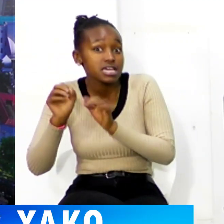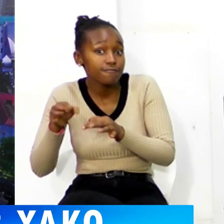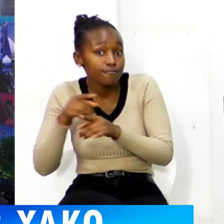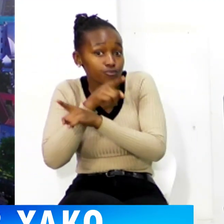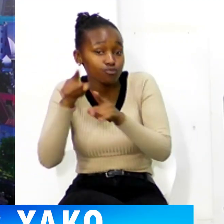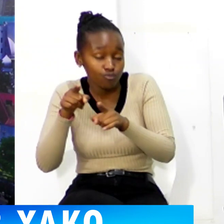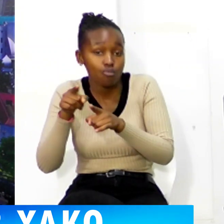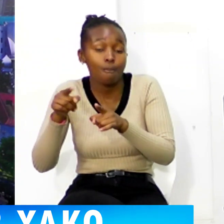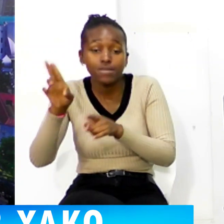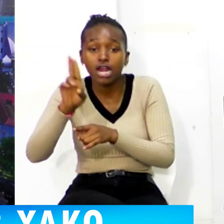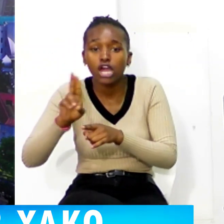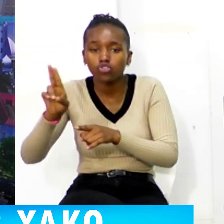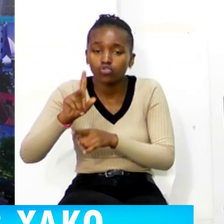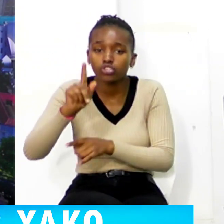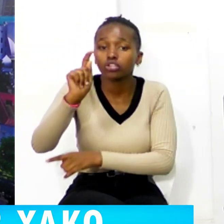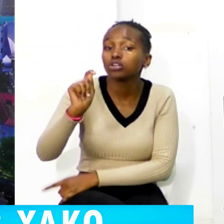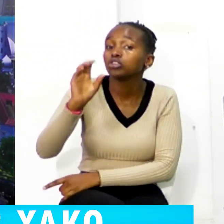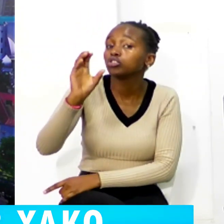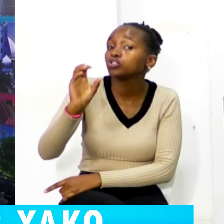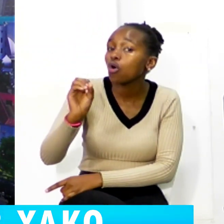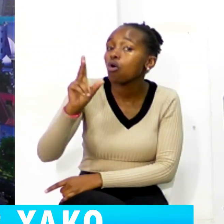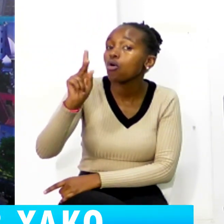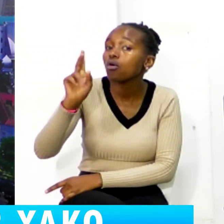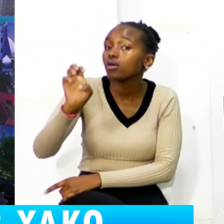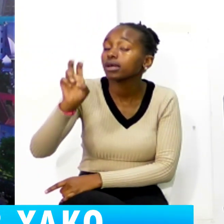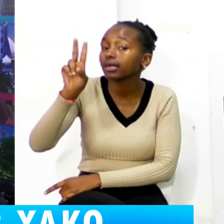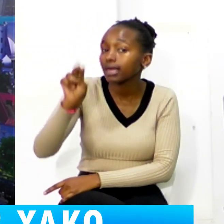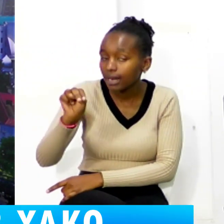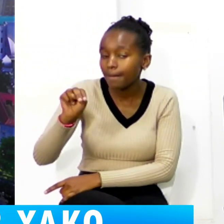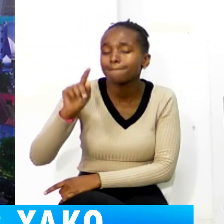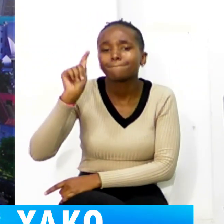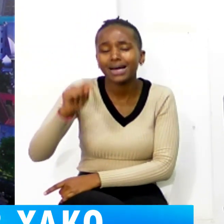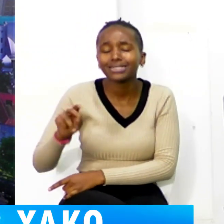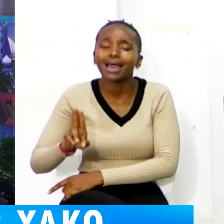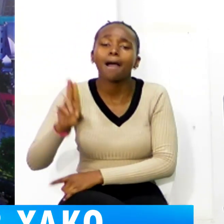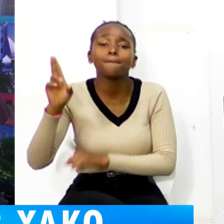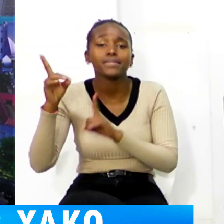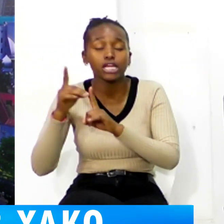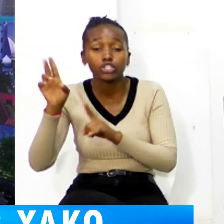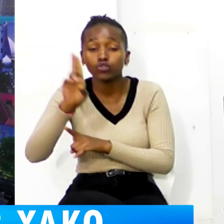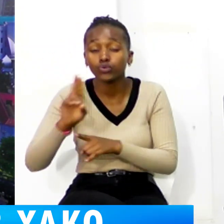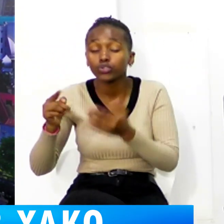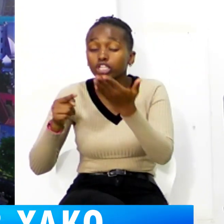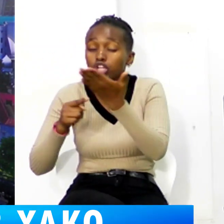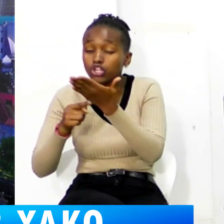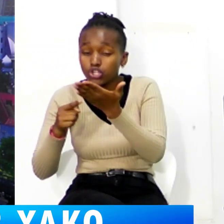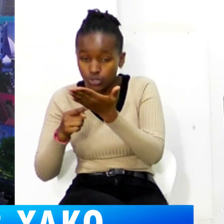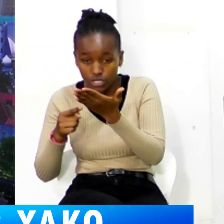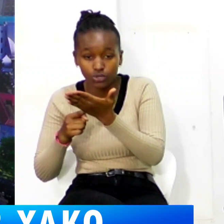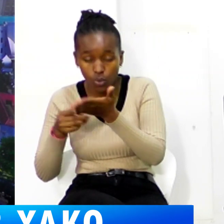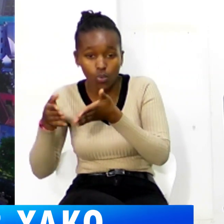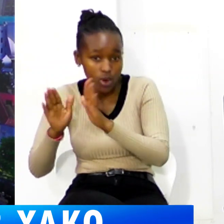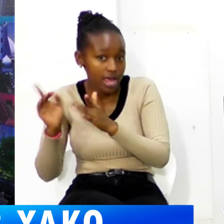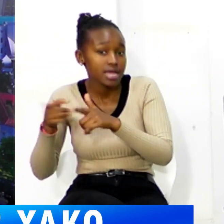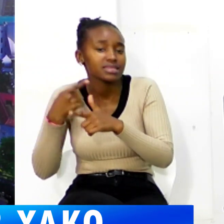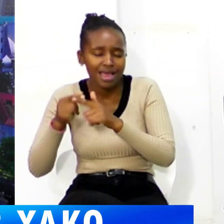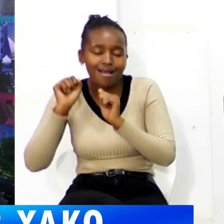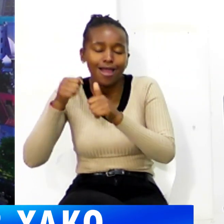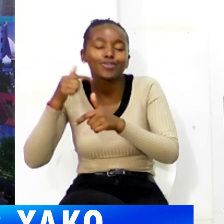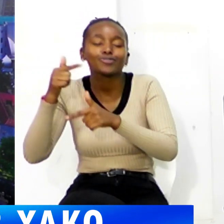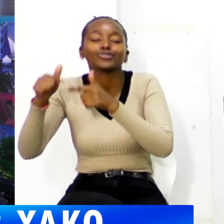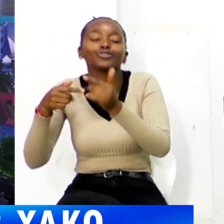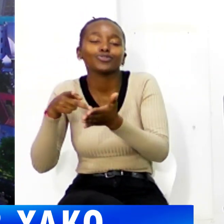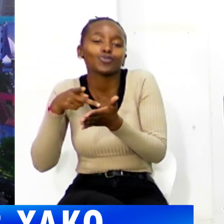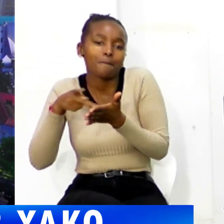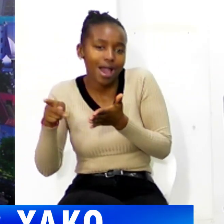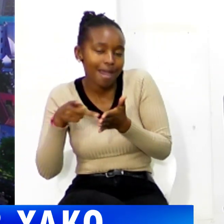prepaid meter has to update the meter with the new software so that now they are able to continue buying and